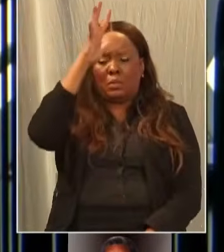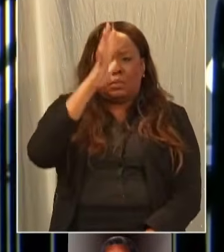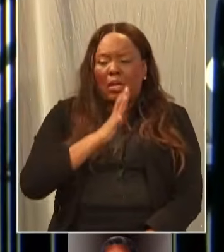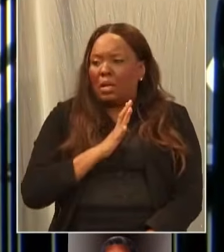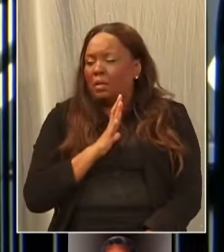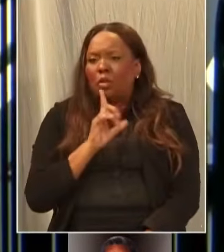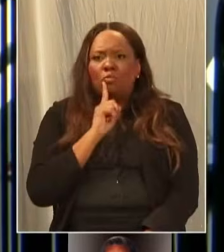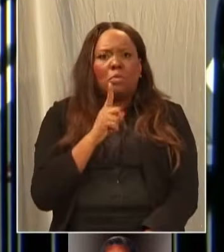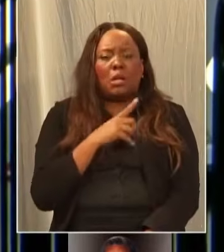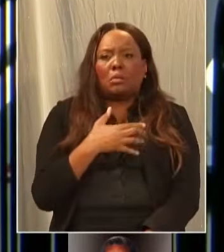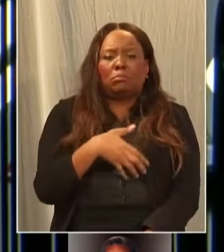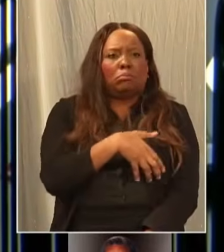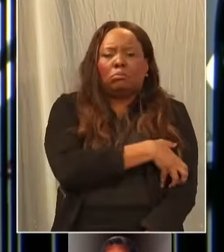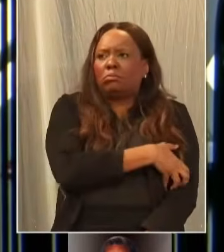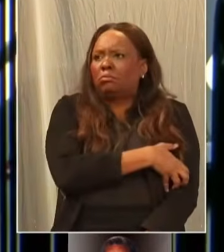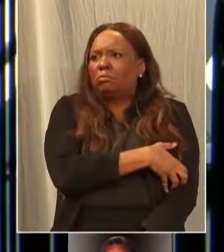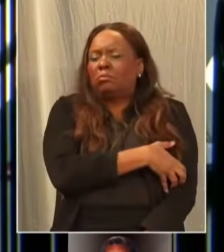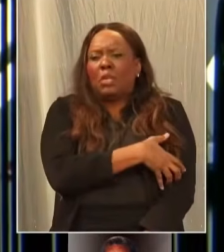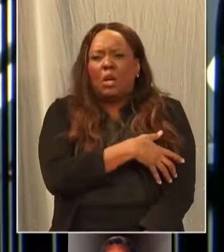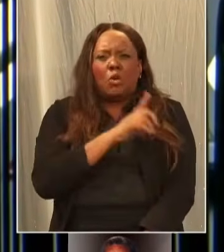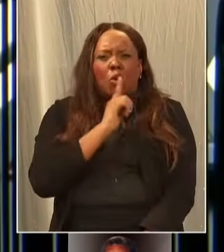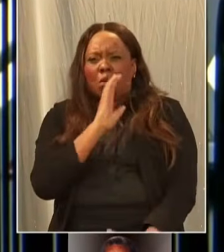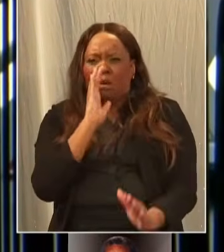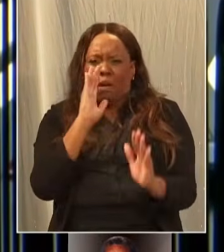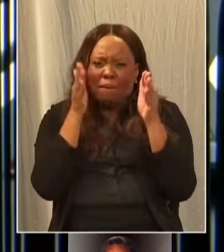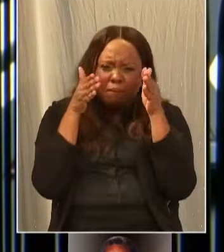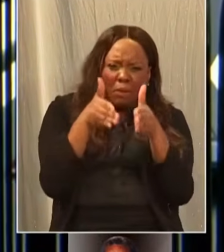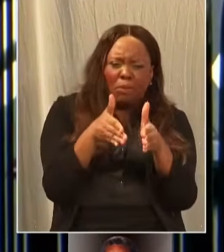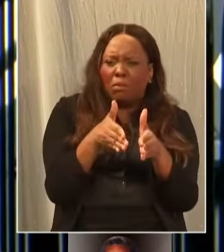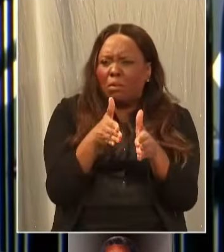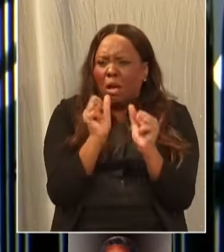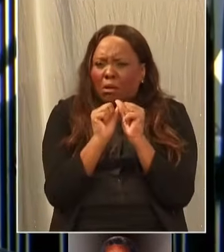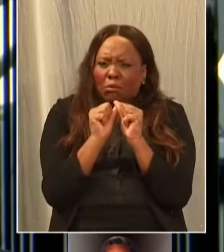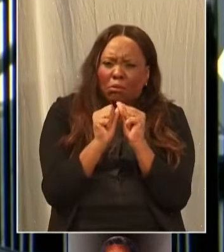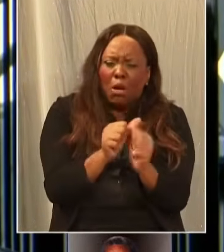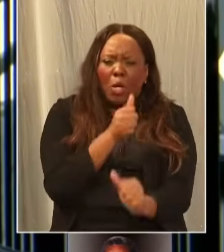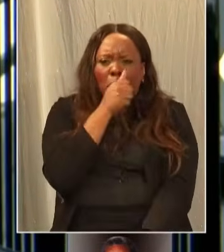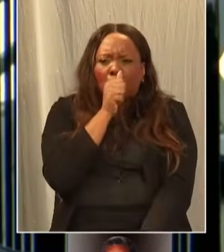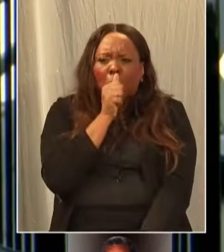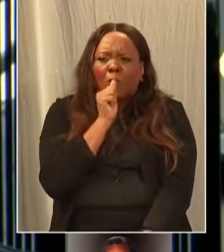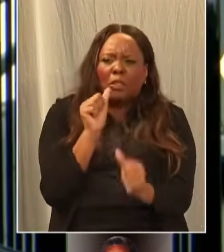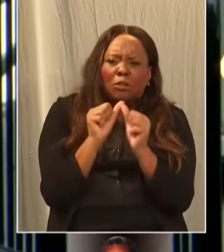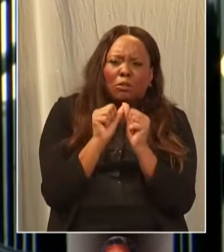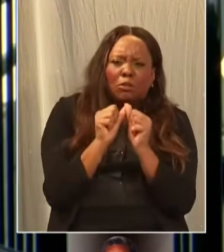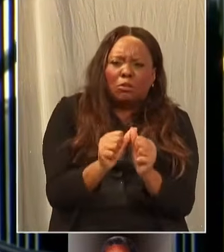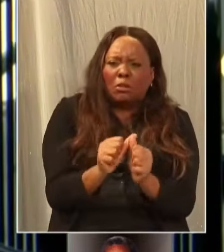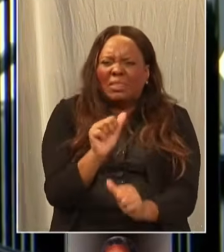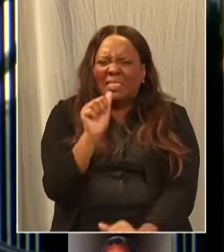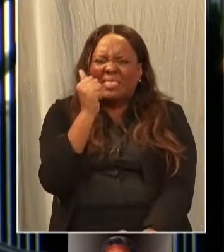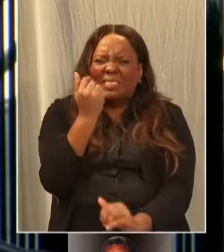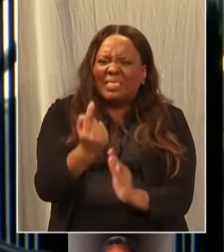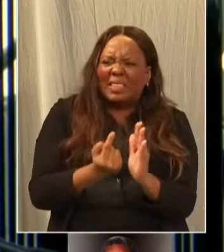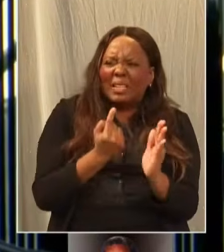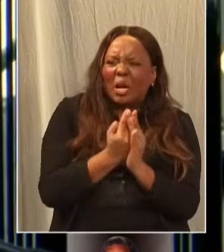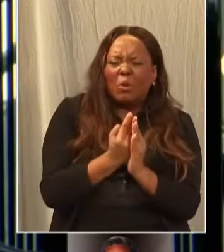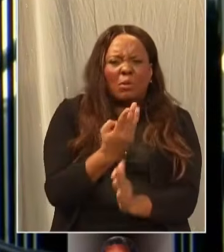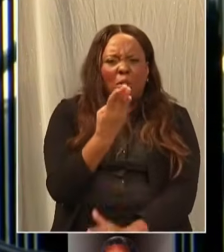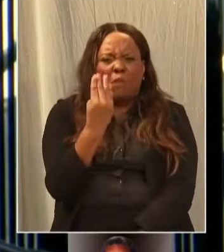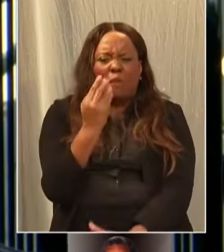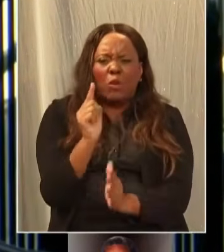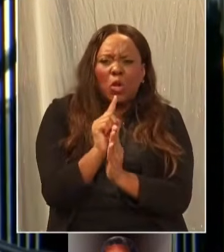powers of concentration and endurance. He occupied the crease for 10 hours and 14